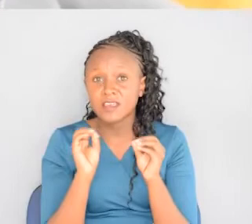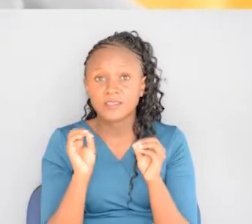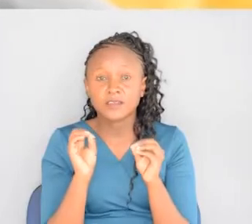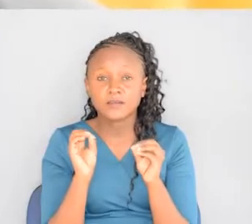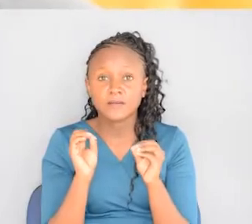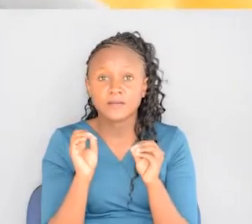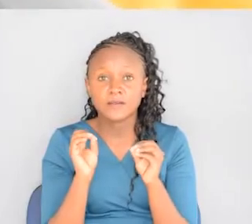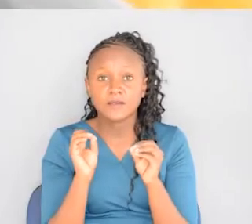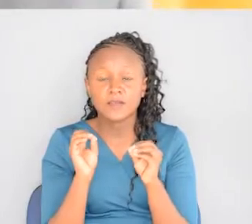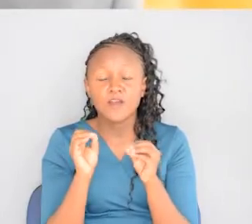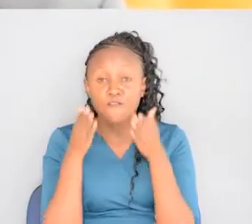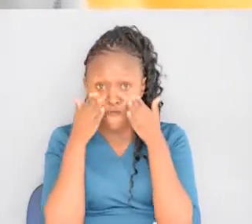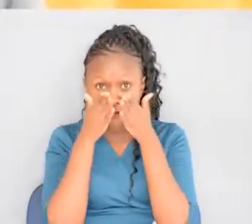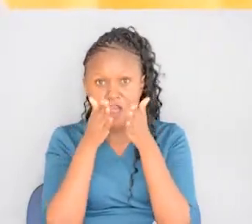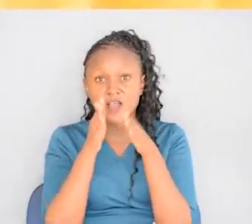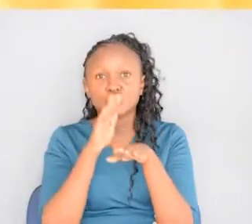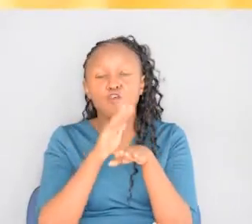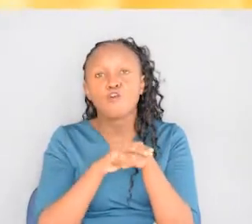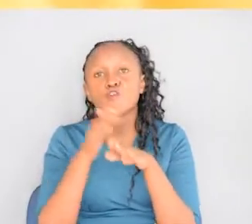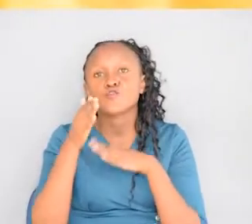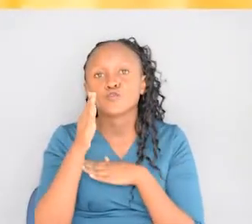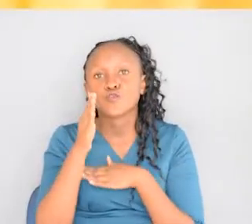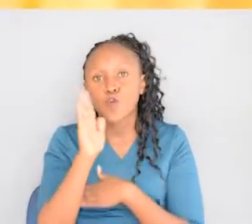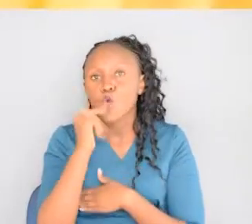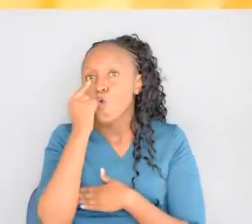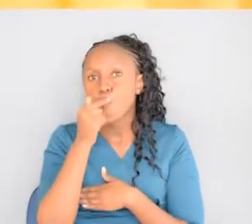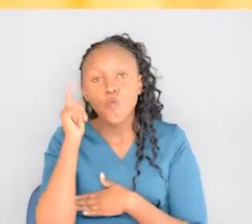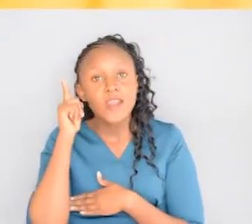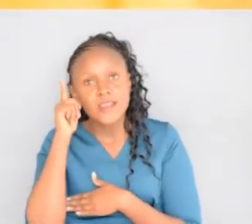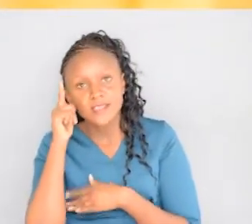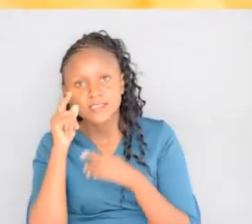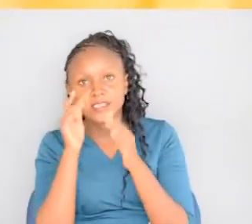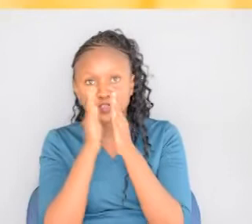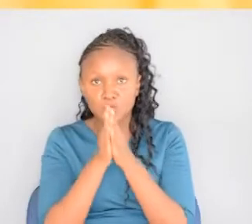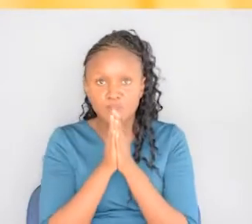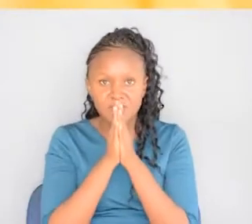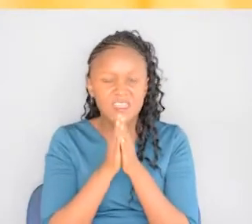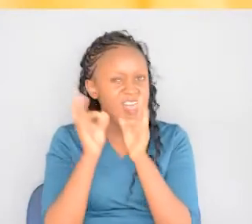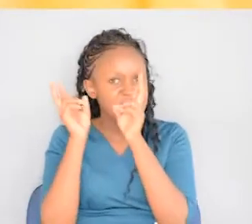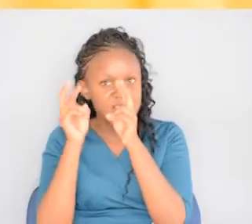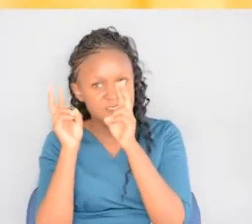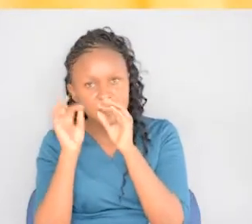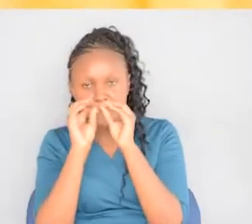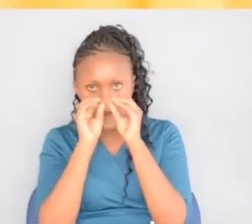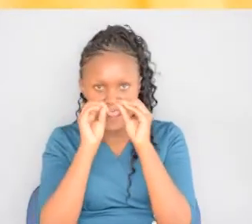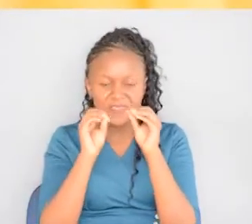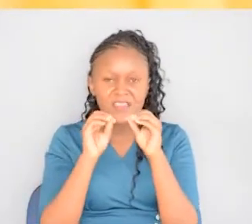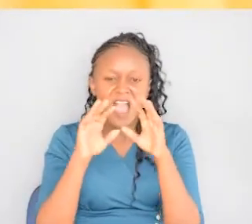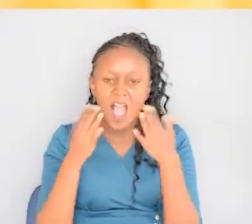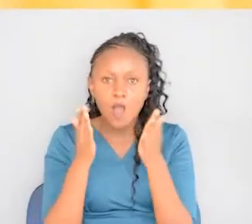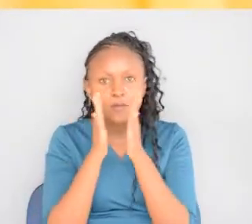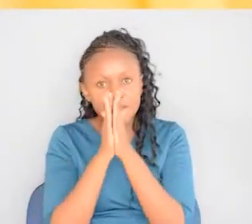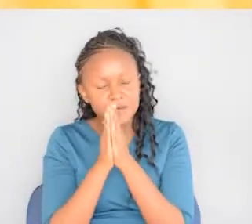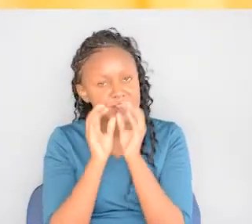God who hears our prayers. Not on the theme of our prayer, not on how we are praying, but